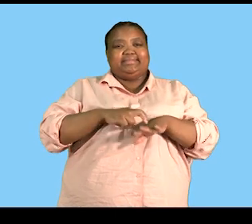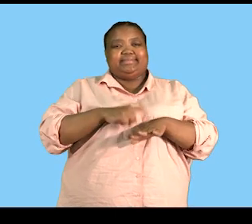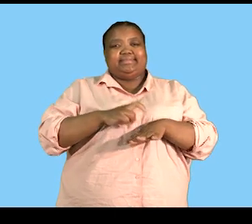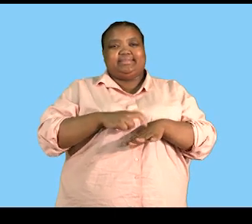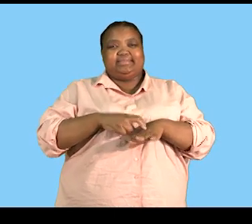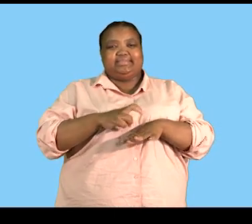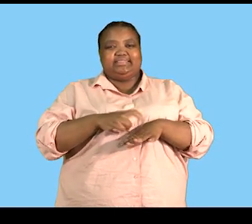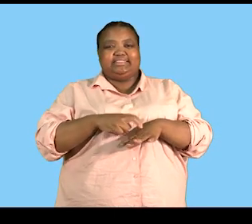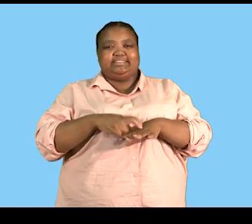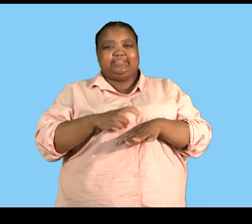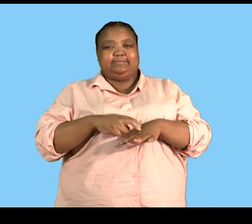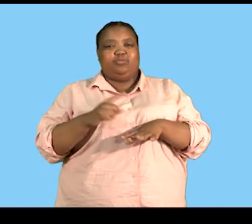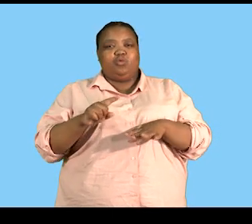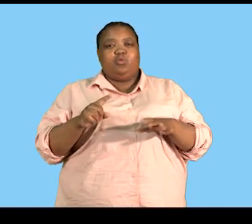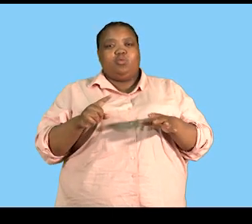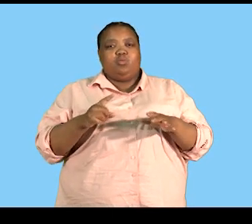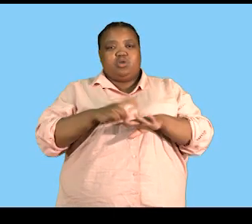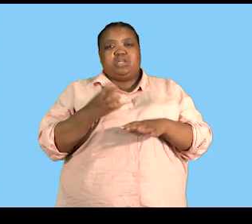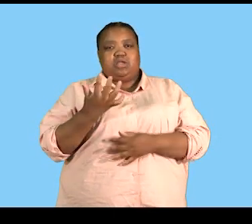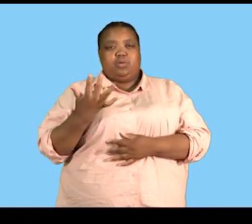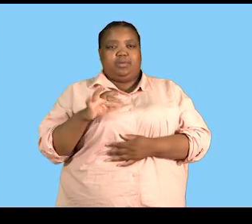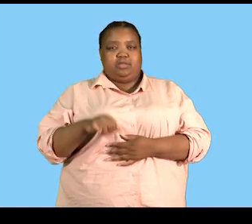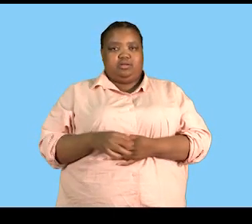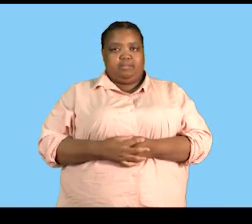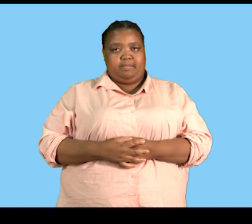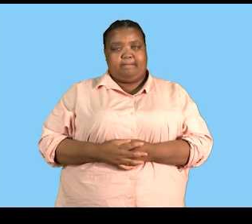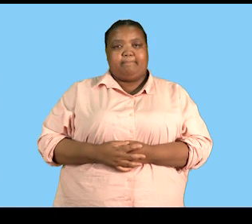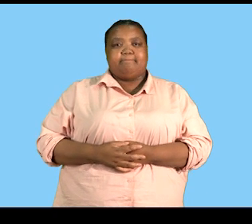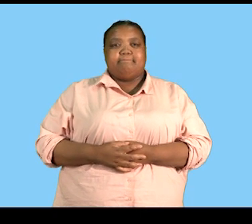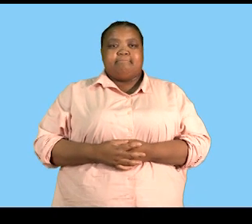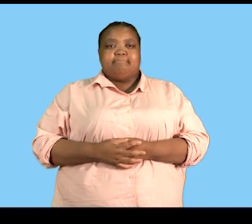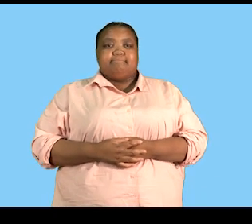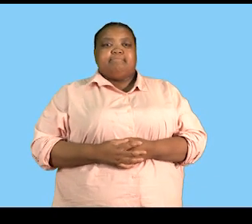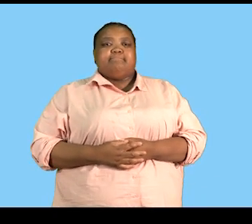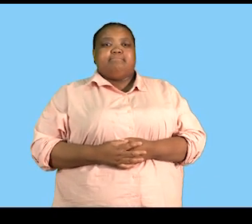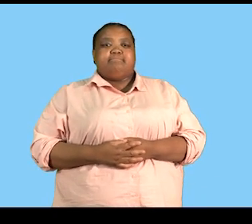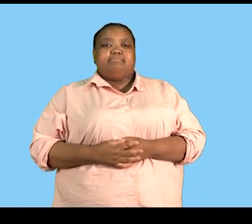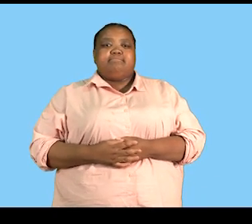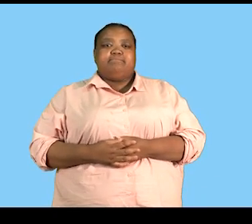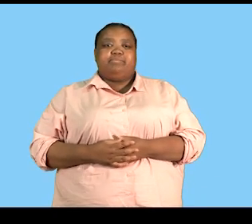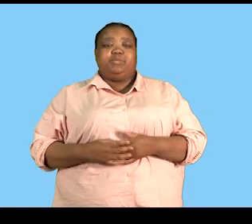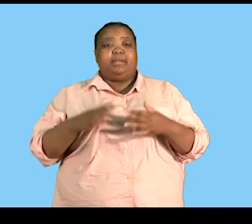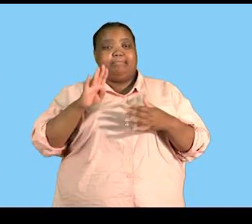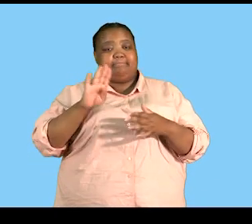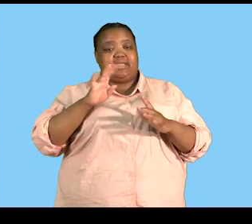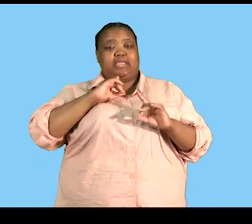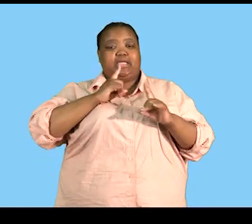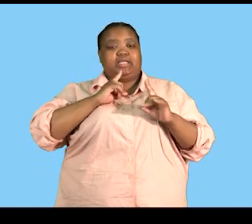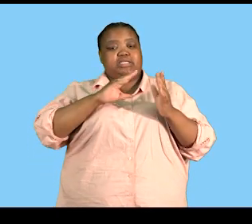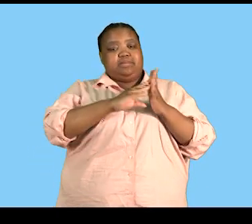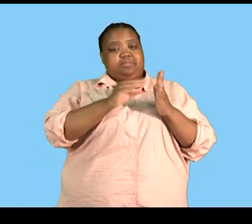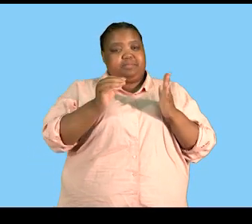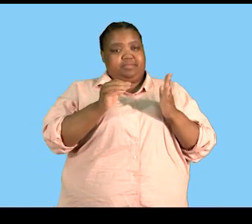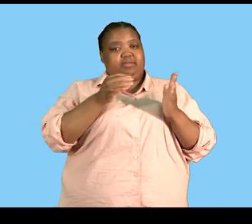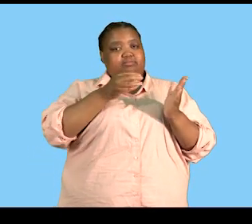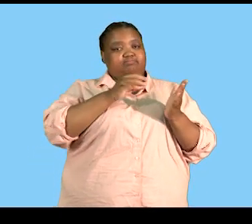slabs? So they want to know how many bags. What's going to happen here is you are going to take your